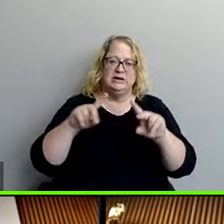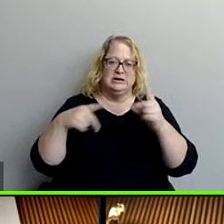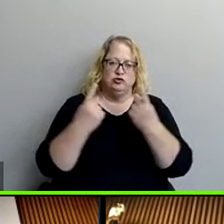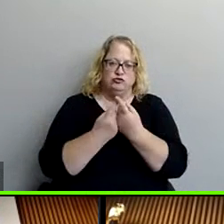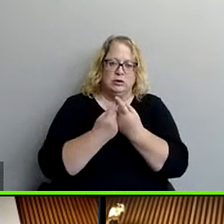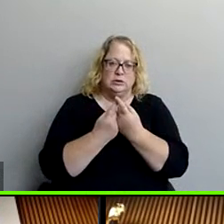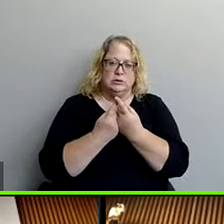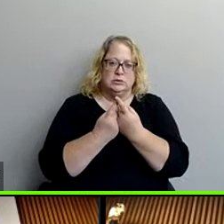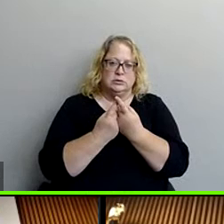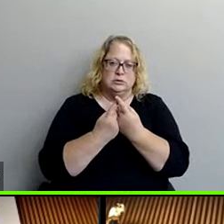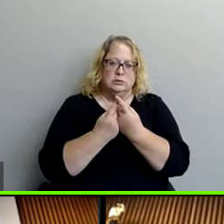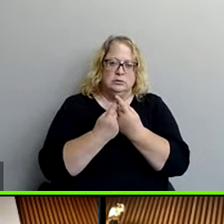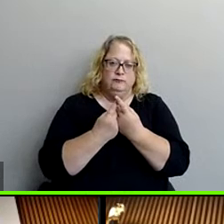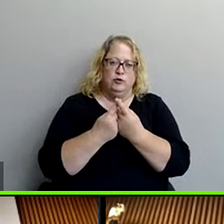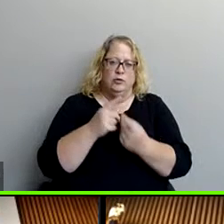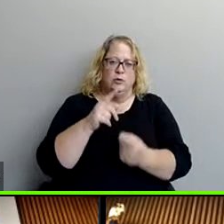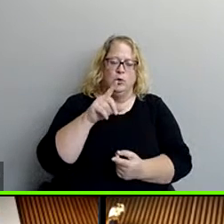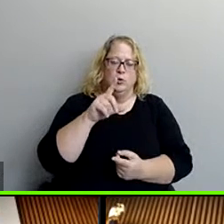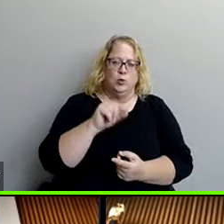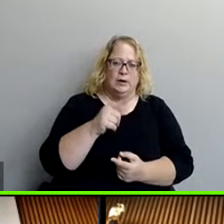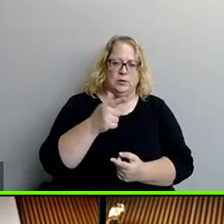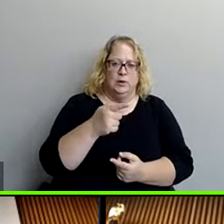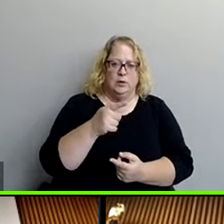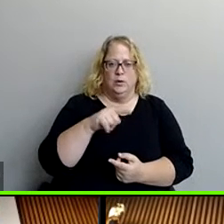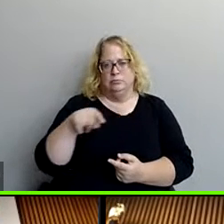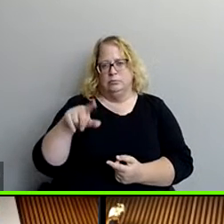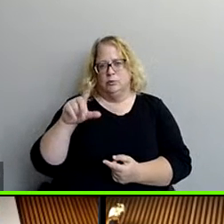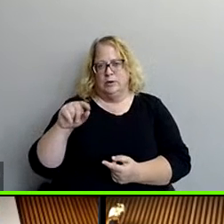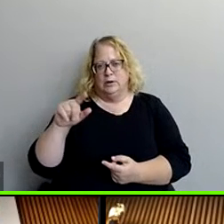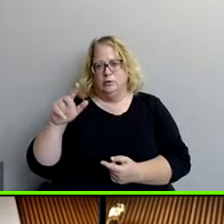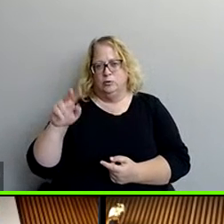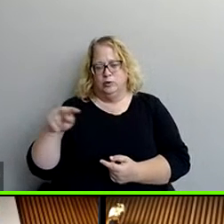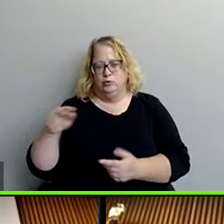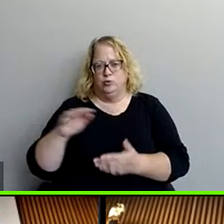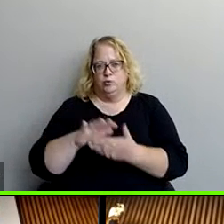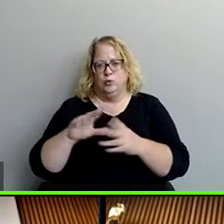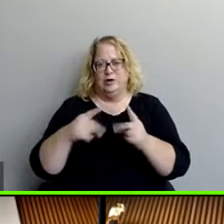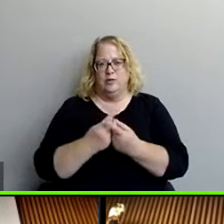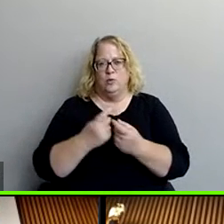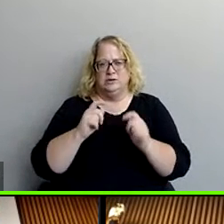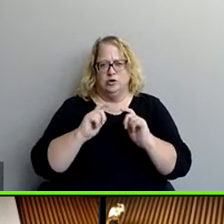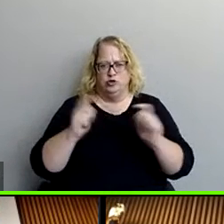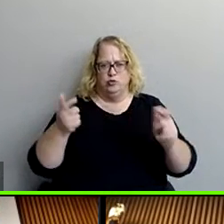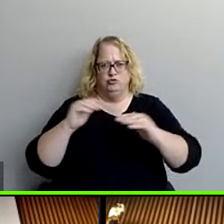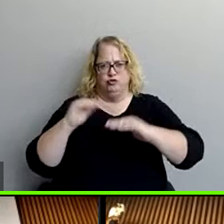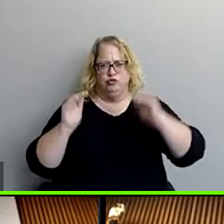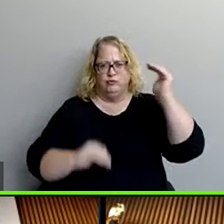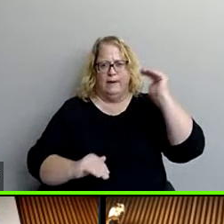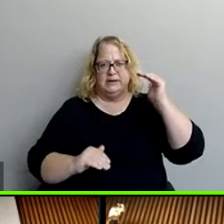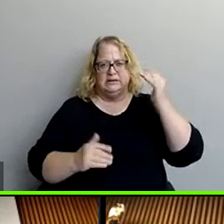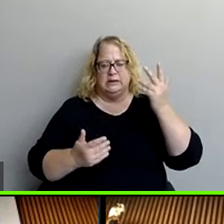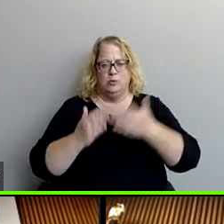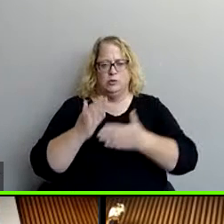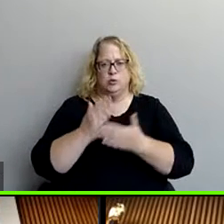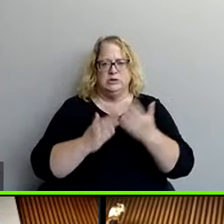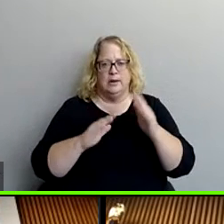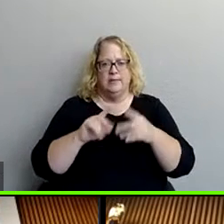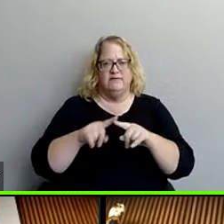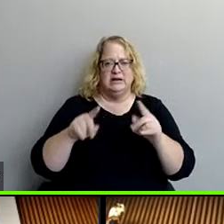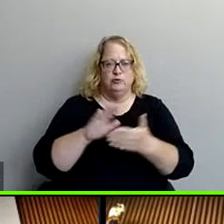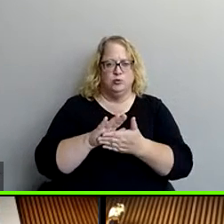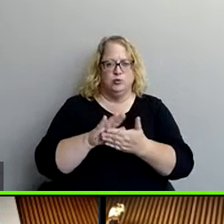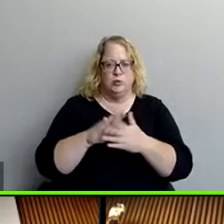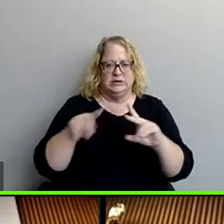districts, the 2021 to 22 school year. And there was a very large discrepancy between some of the different